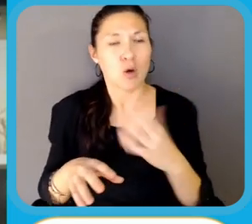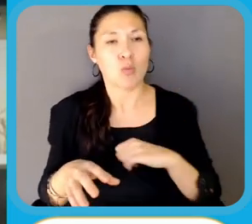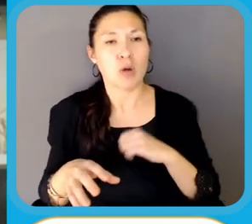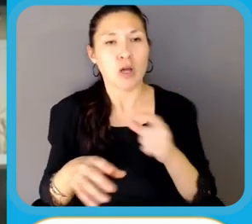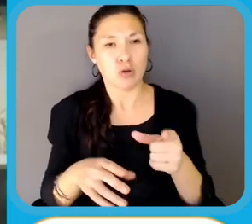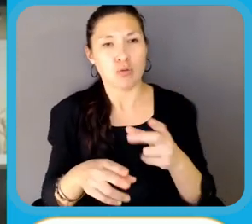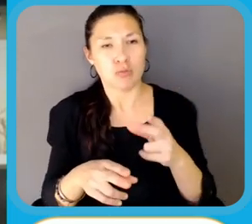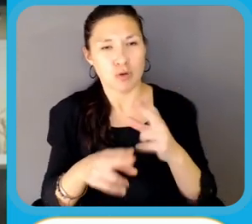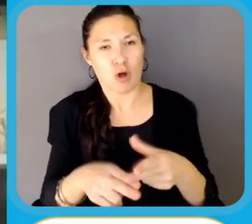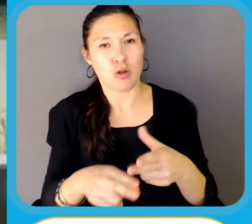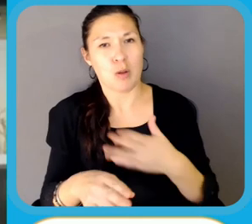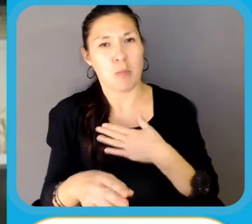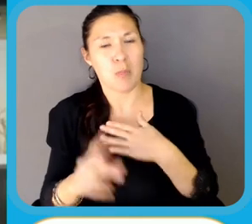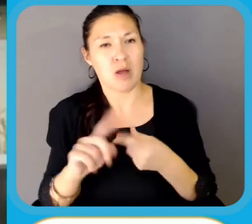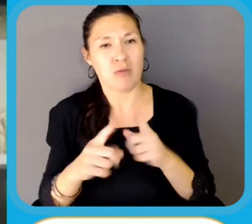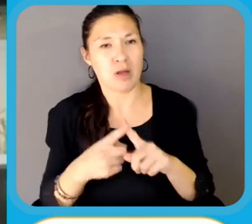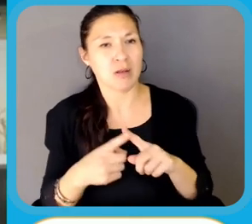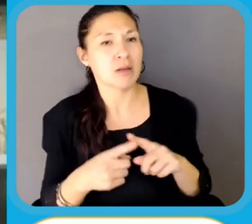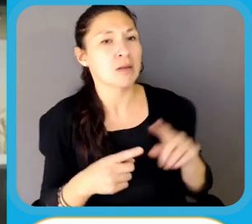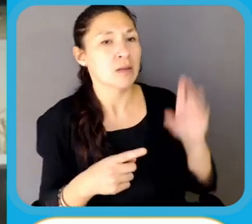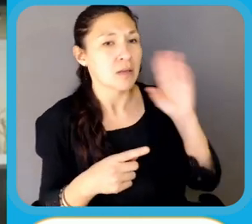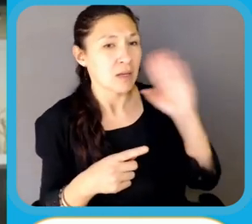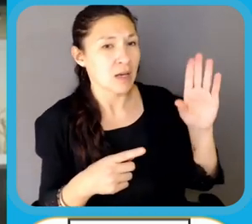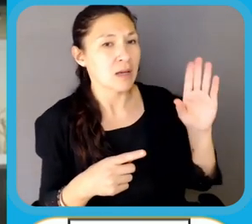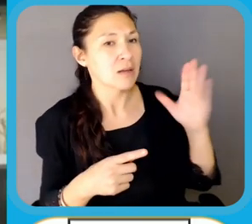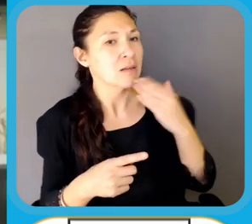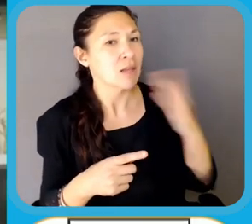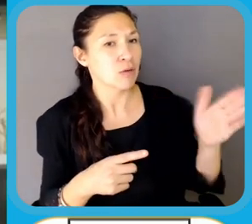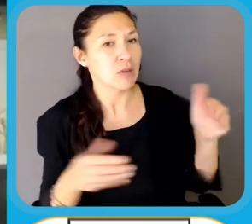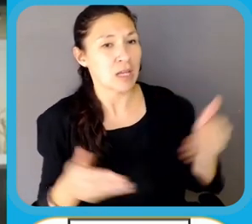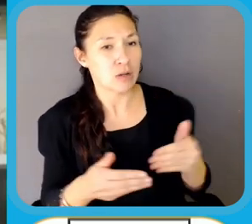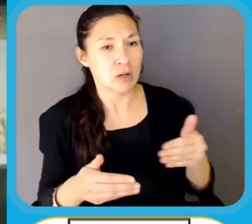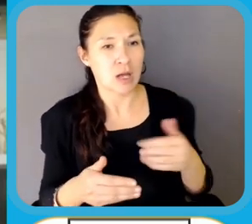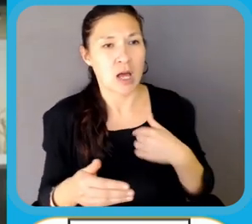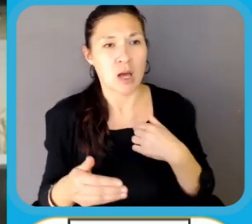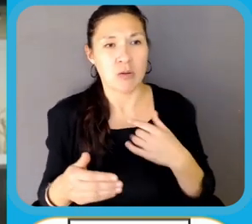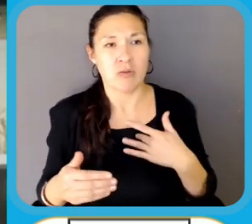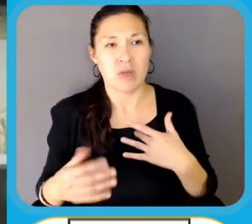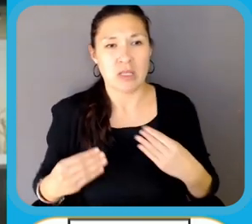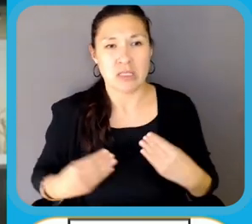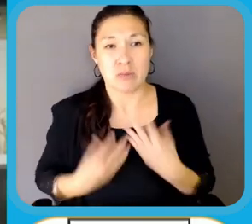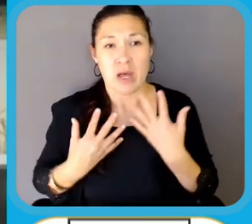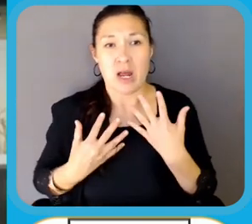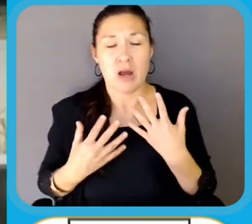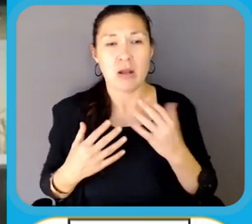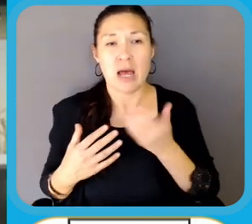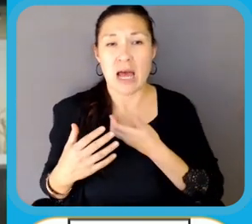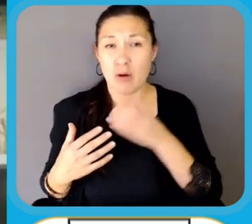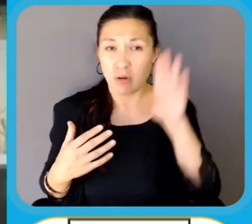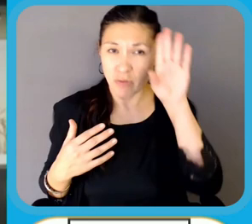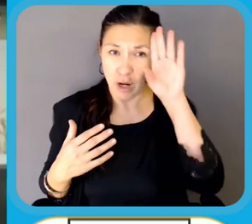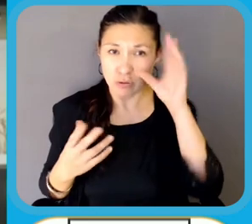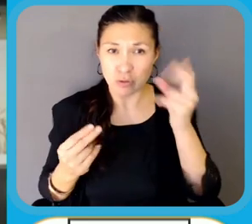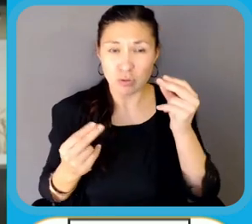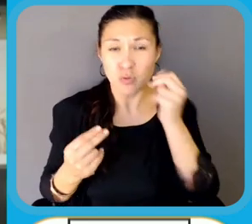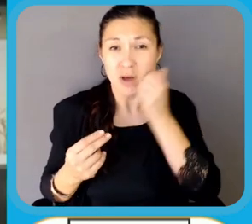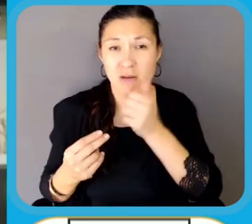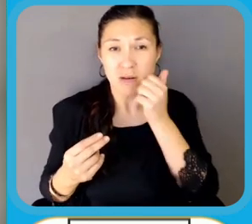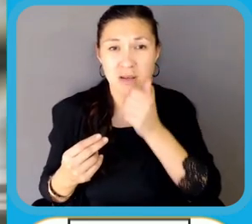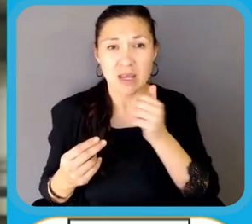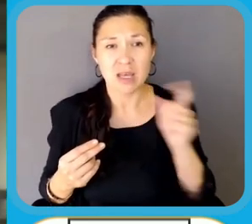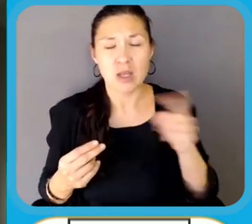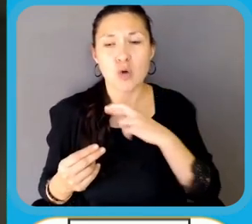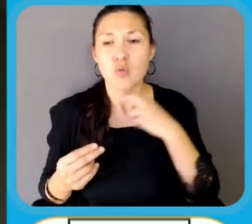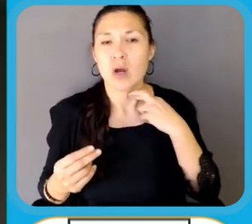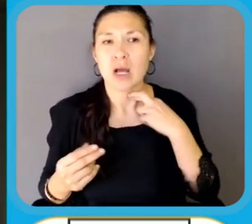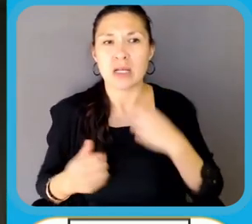friend. Thank you for that introduction, Brian. I'm inspired by what our firefighters do every day as they put their lives on the line. And I know that I will